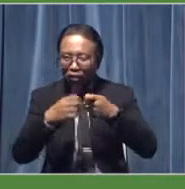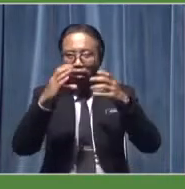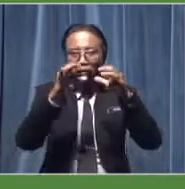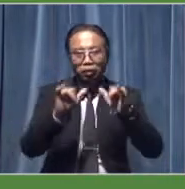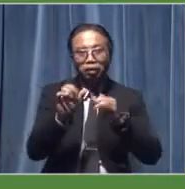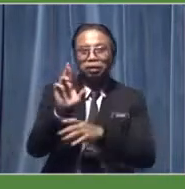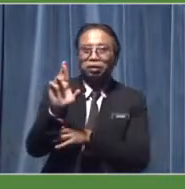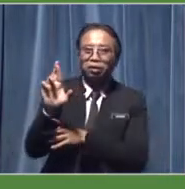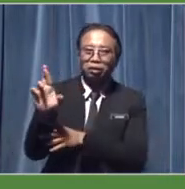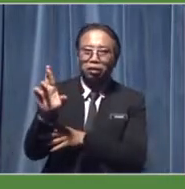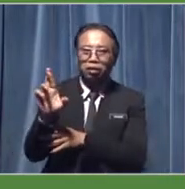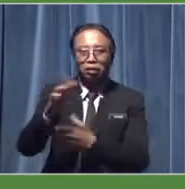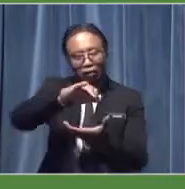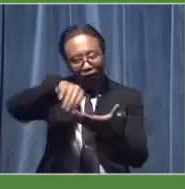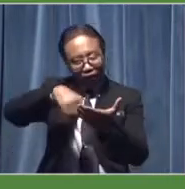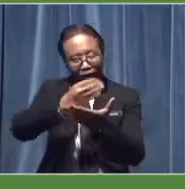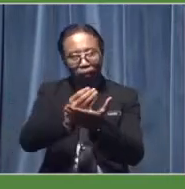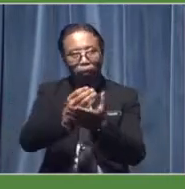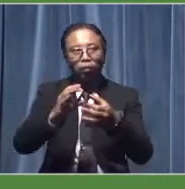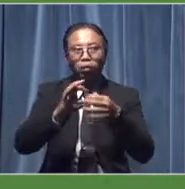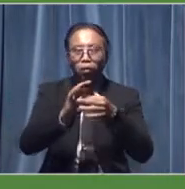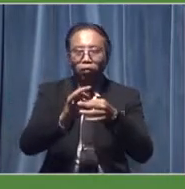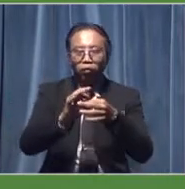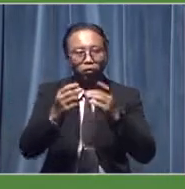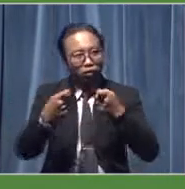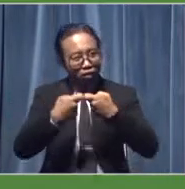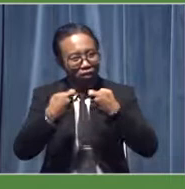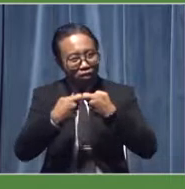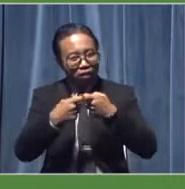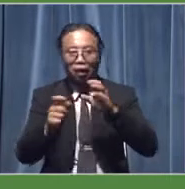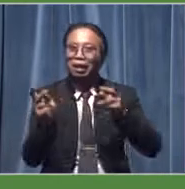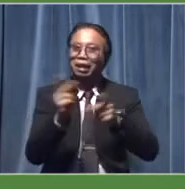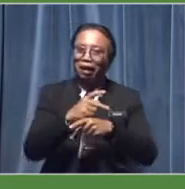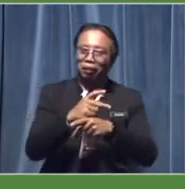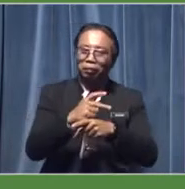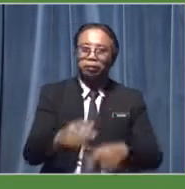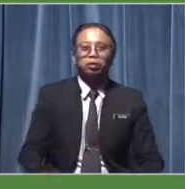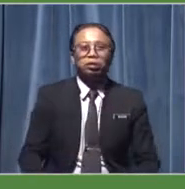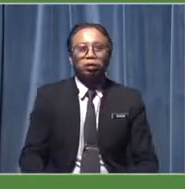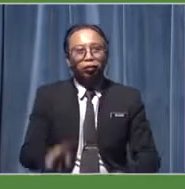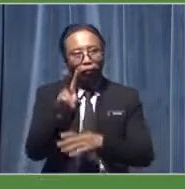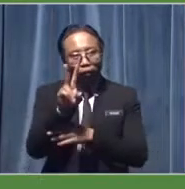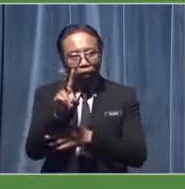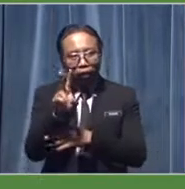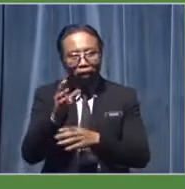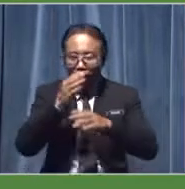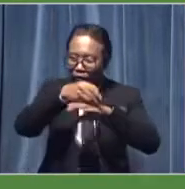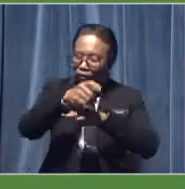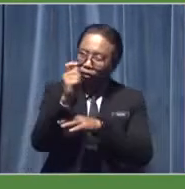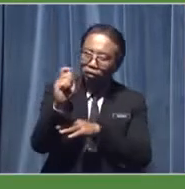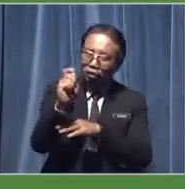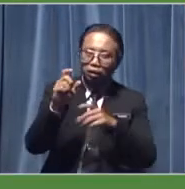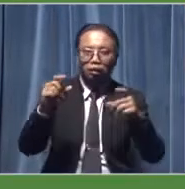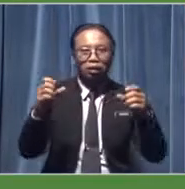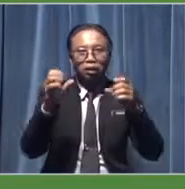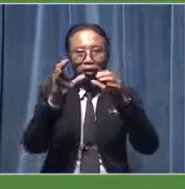the sum of charges times the potential difference across the